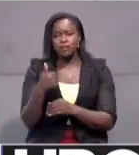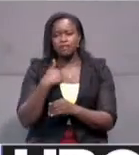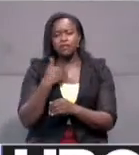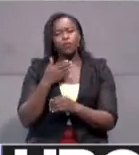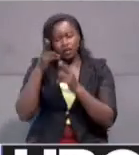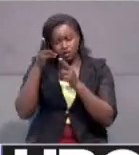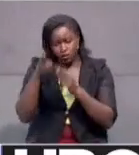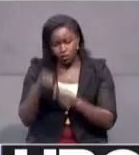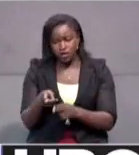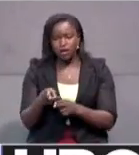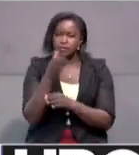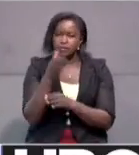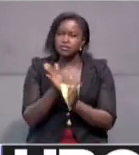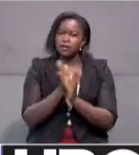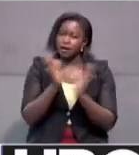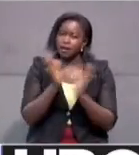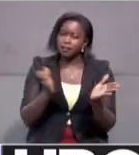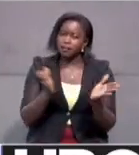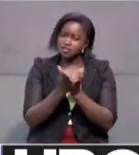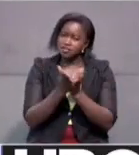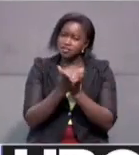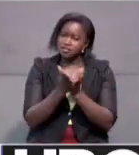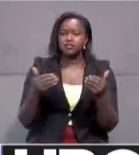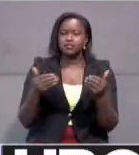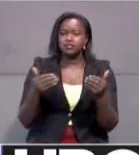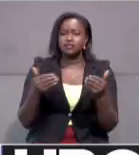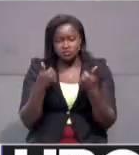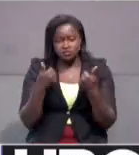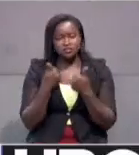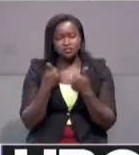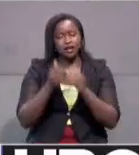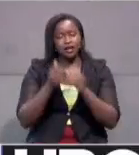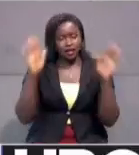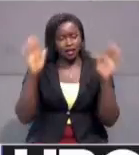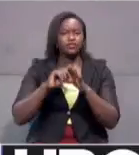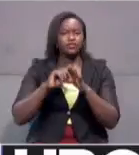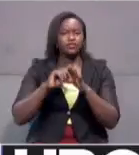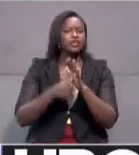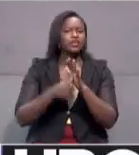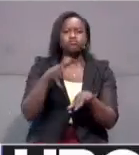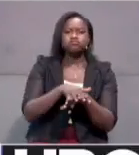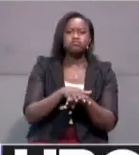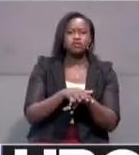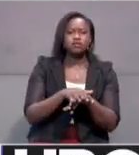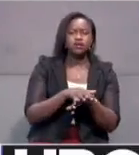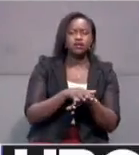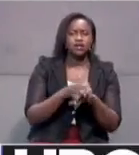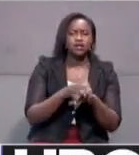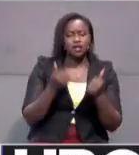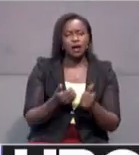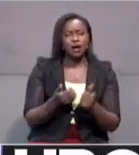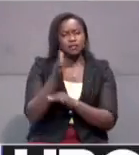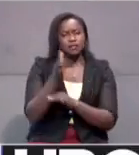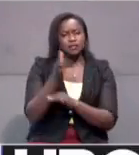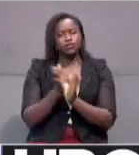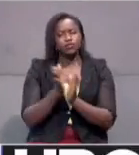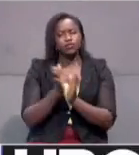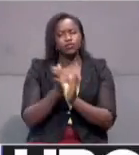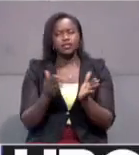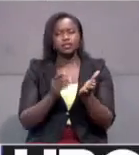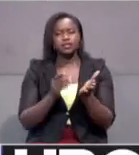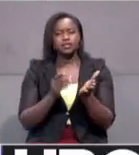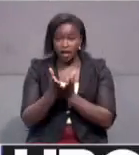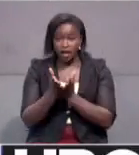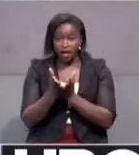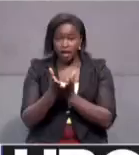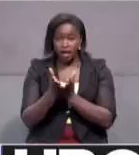Minister for Public Service on the issue of mergers that the Ministry of Public Service has written